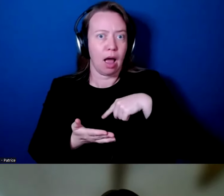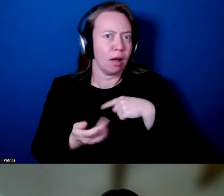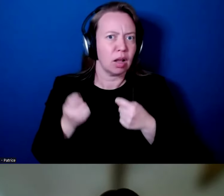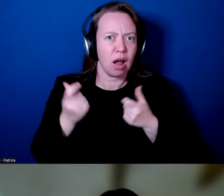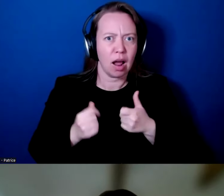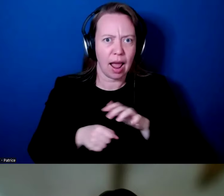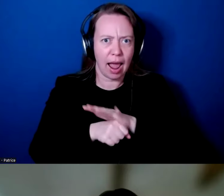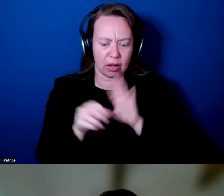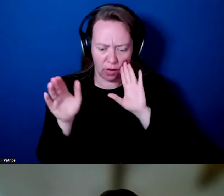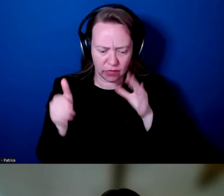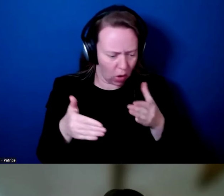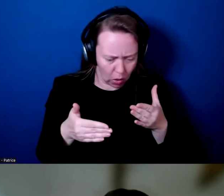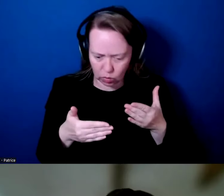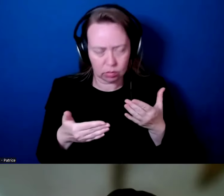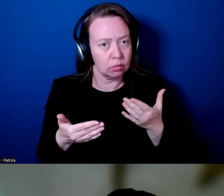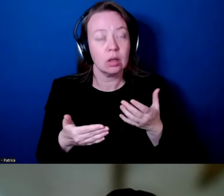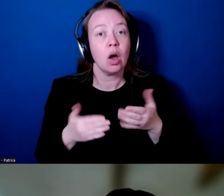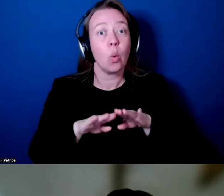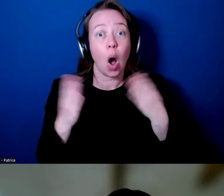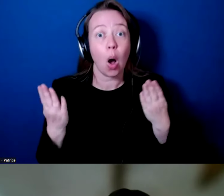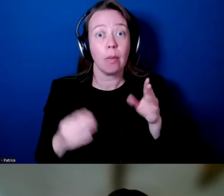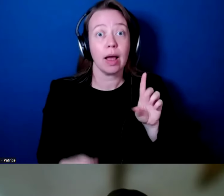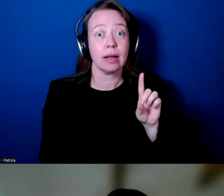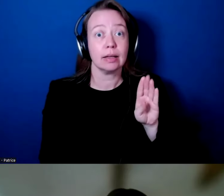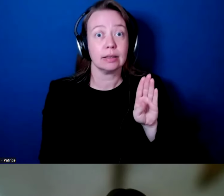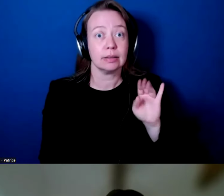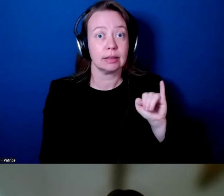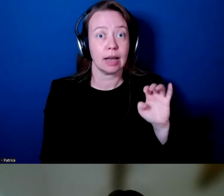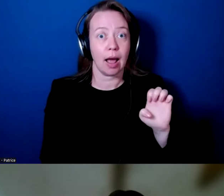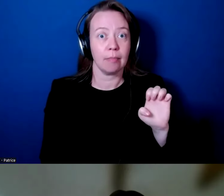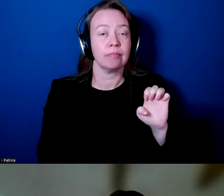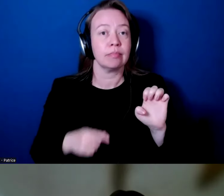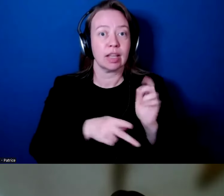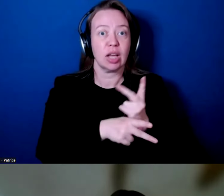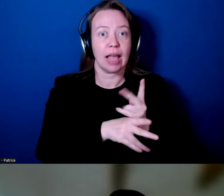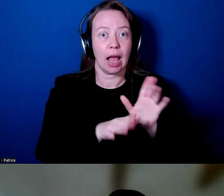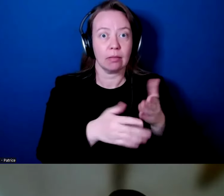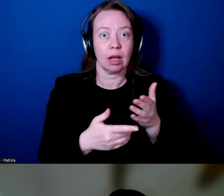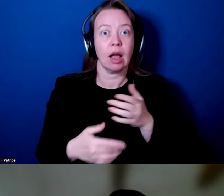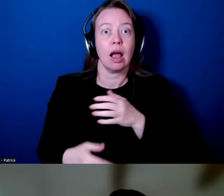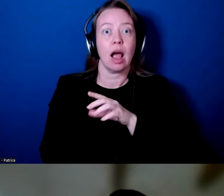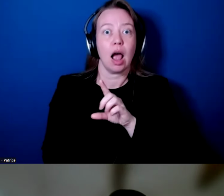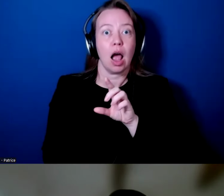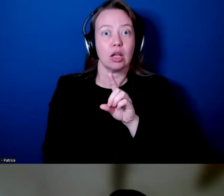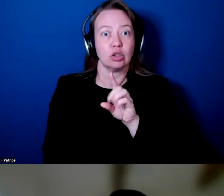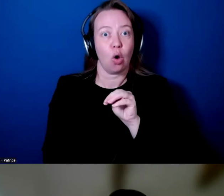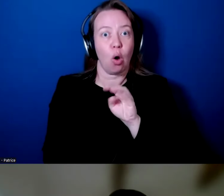And we opened the session with Debbie, who is a family caregiver, and Zulma, who is a home health care